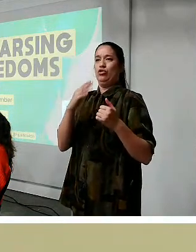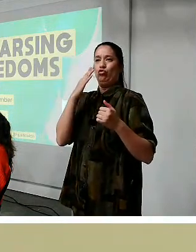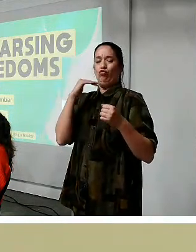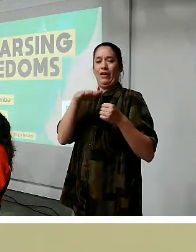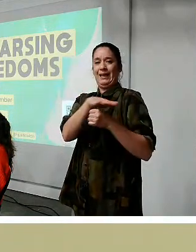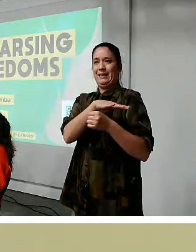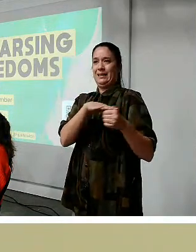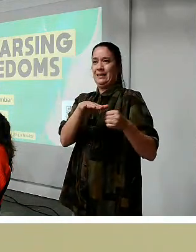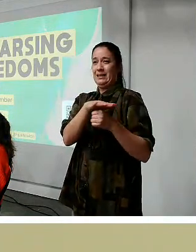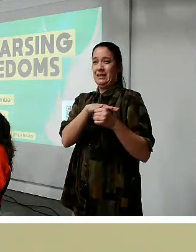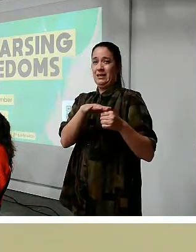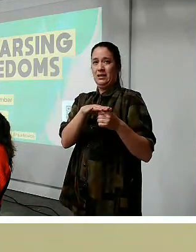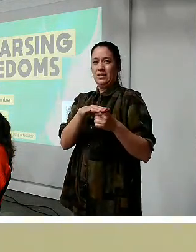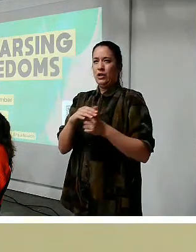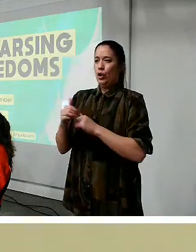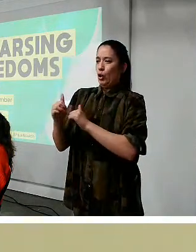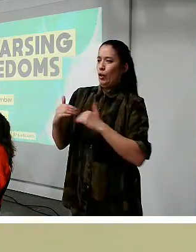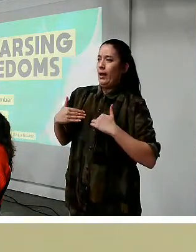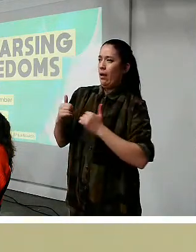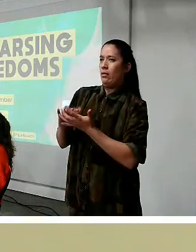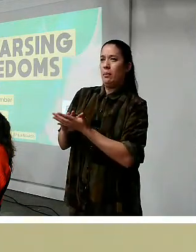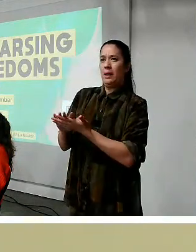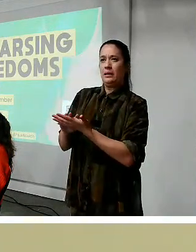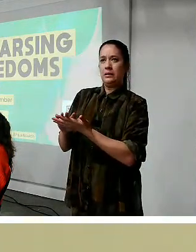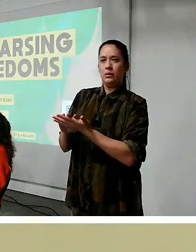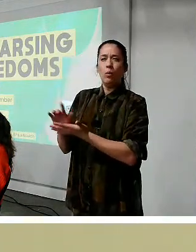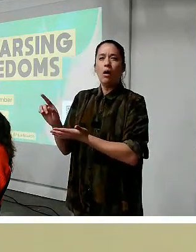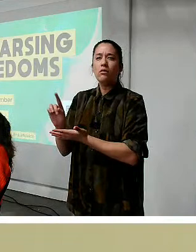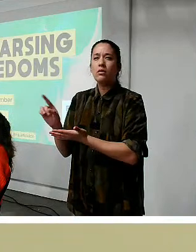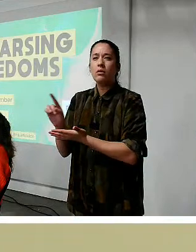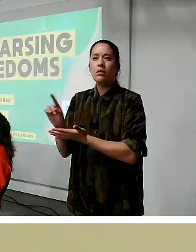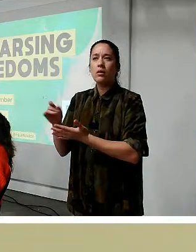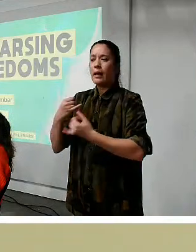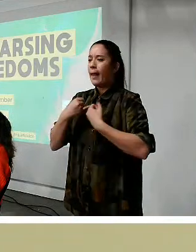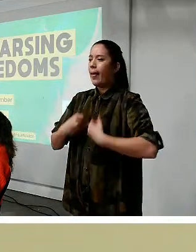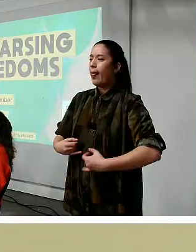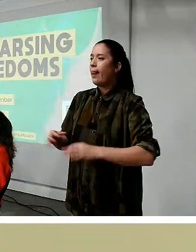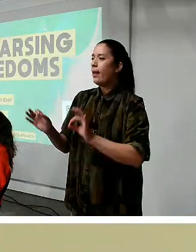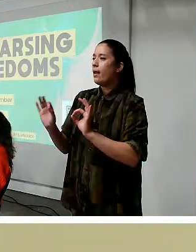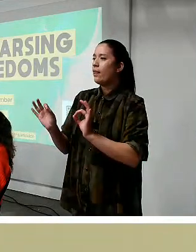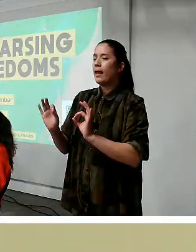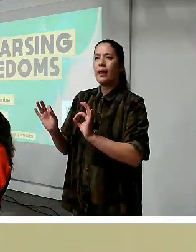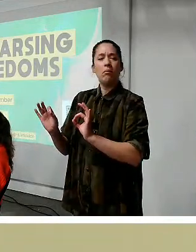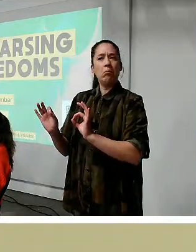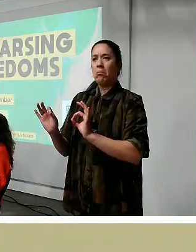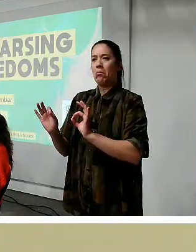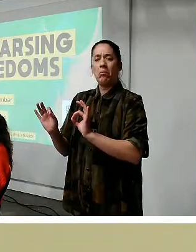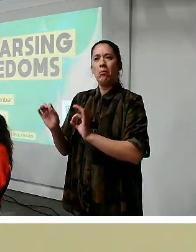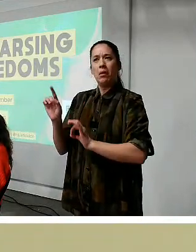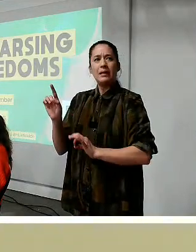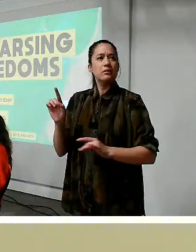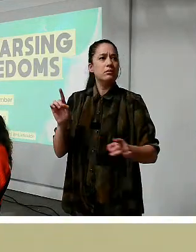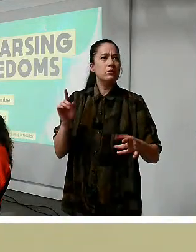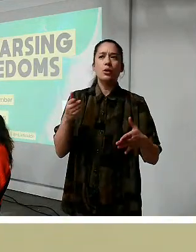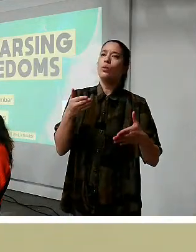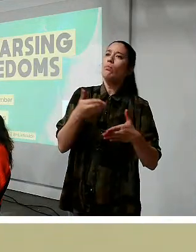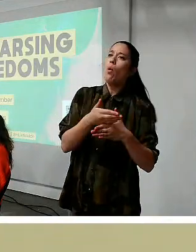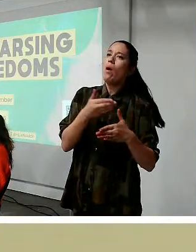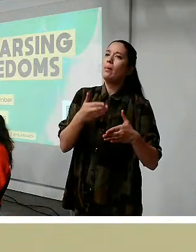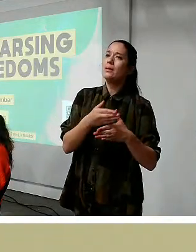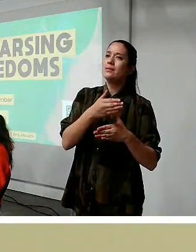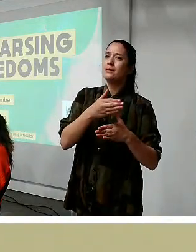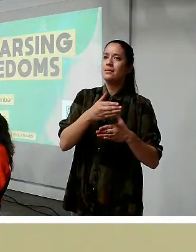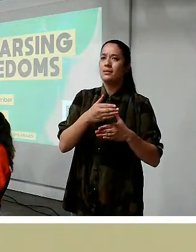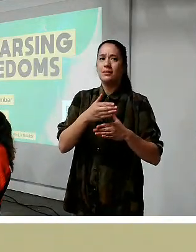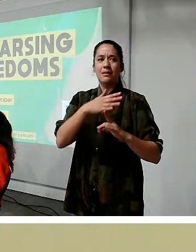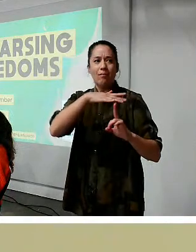of sickness or disease. It's actually about the homes you live in, the working conditions you have to face, the hours